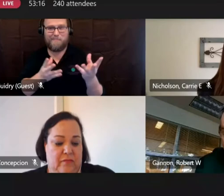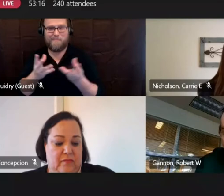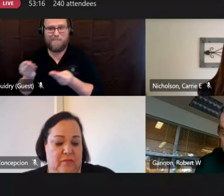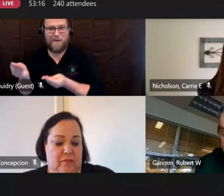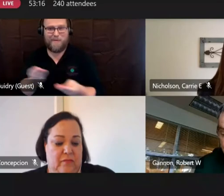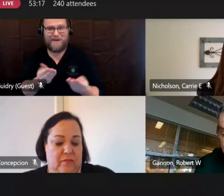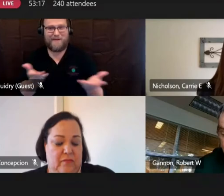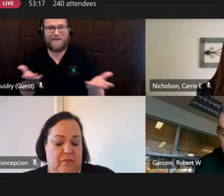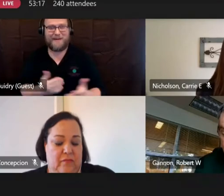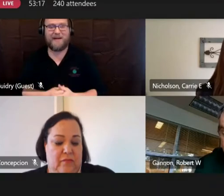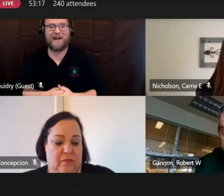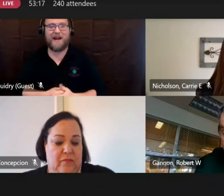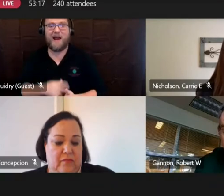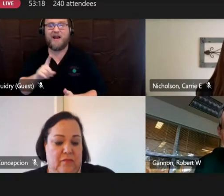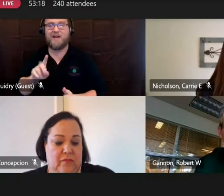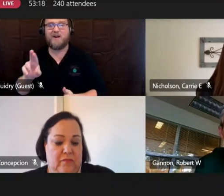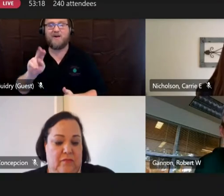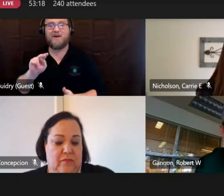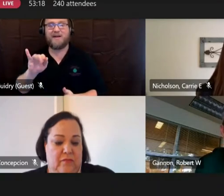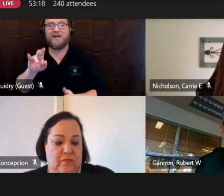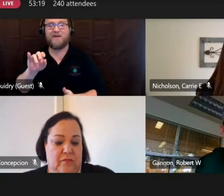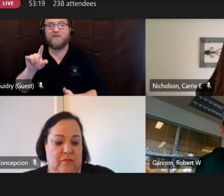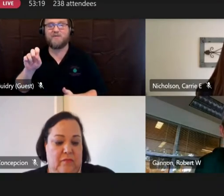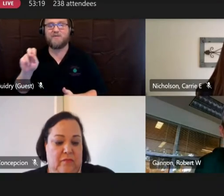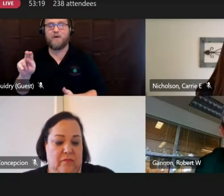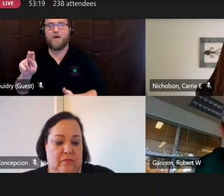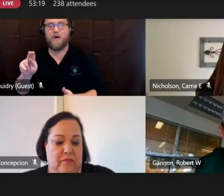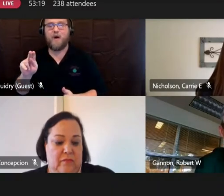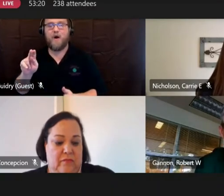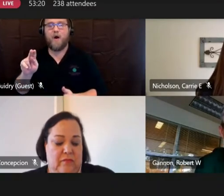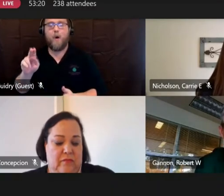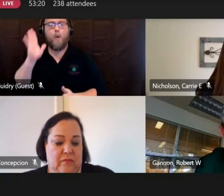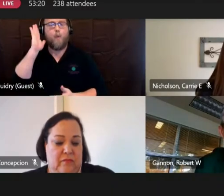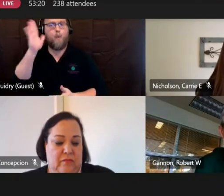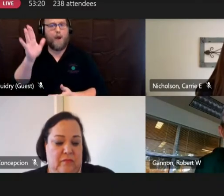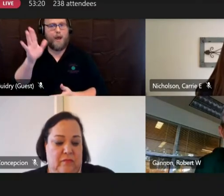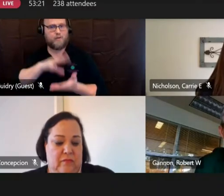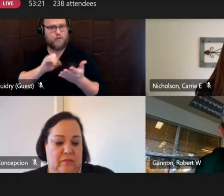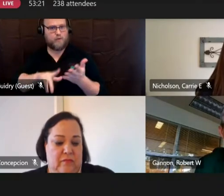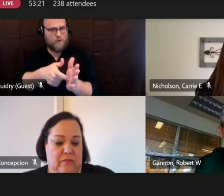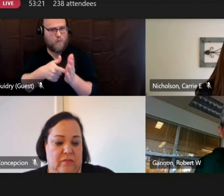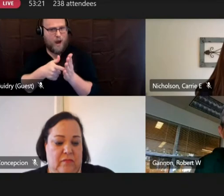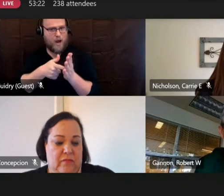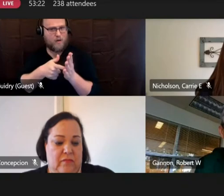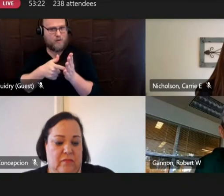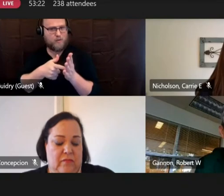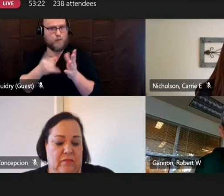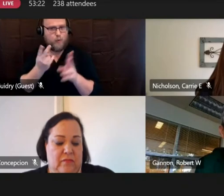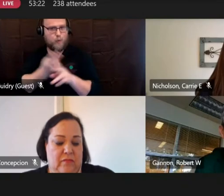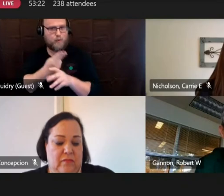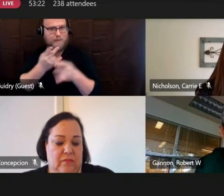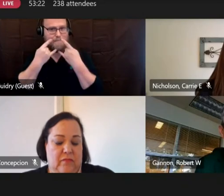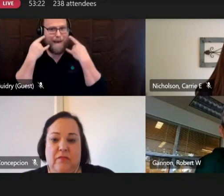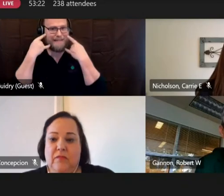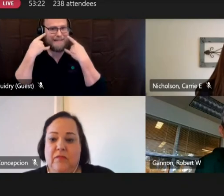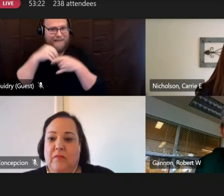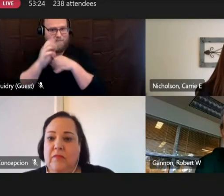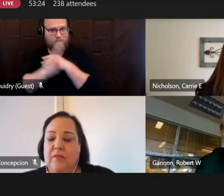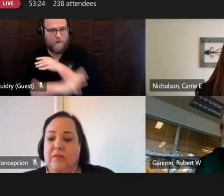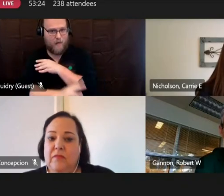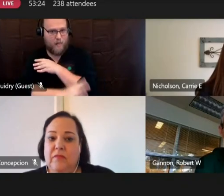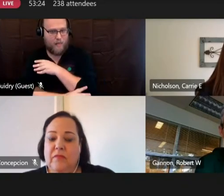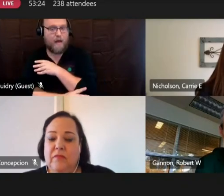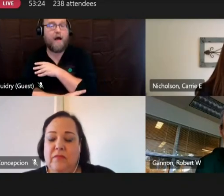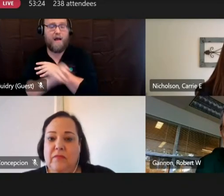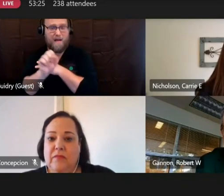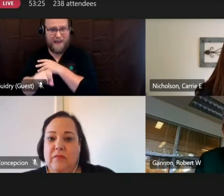will students be required to wear a mask in the fall? Can you maybe reiterate what you said earlier in your health update and give us a sense of